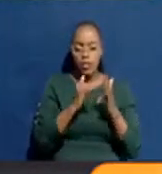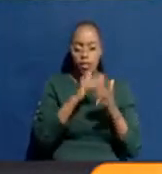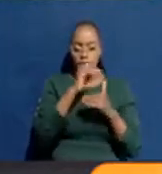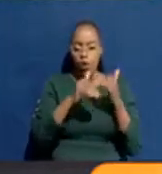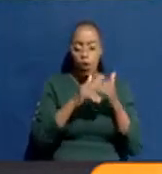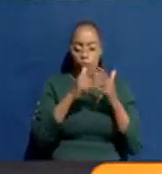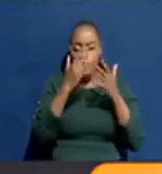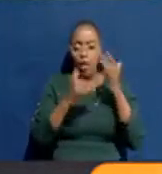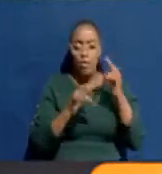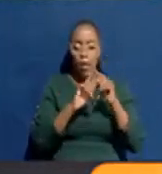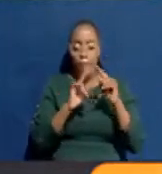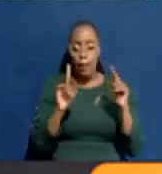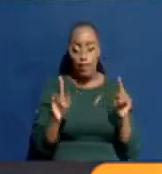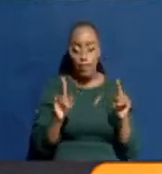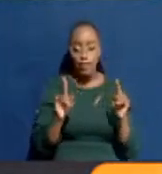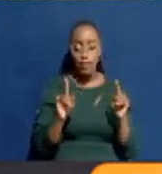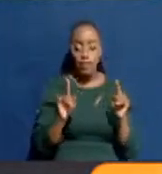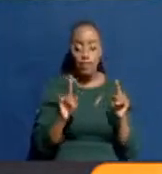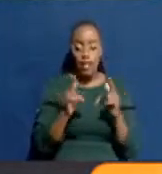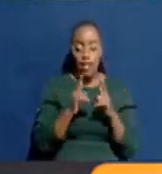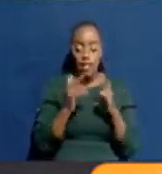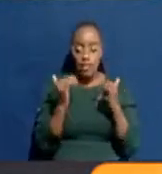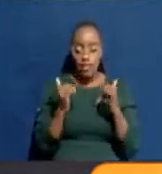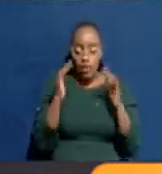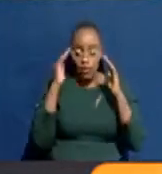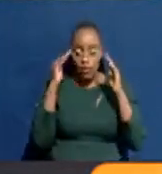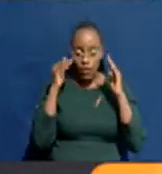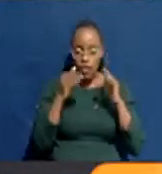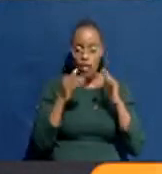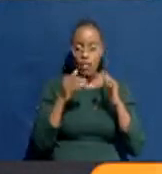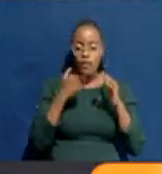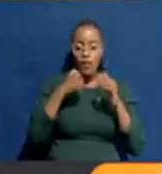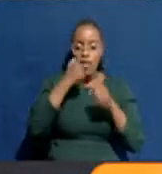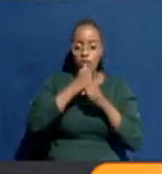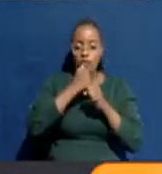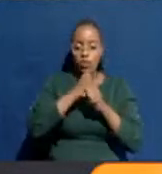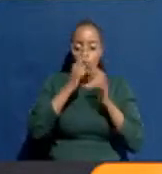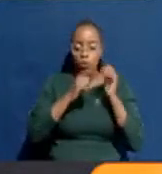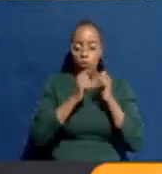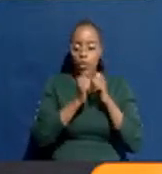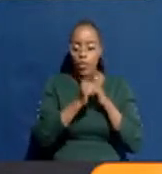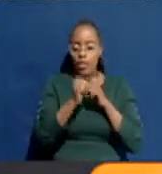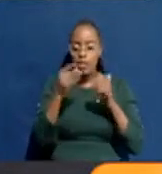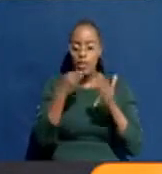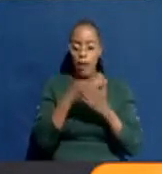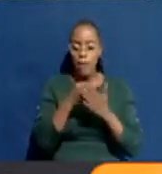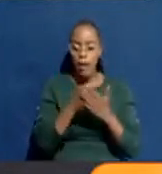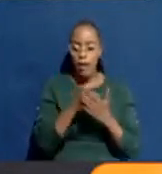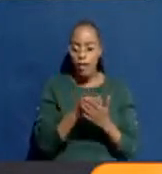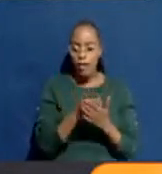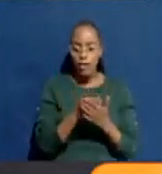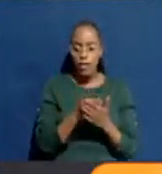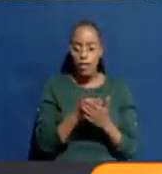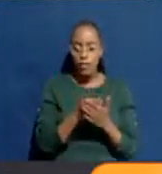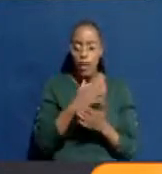others. But then, let us now come to what are we doing with this money? Because we cannot act, please give me a minute.